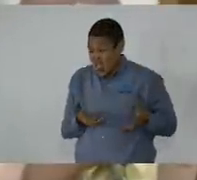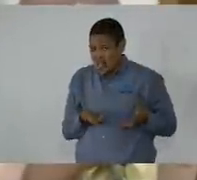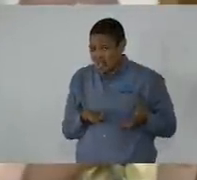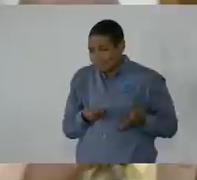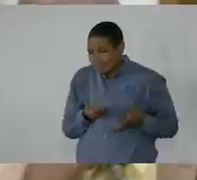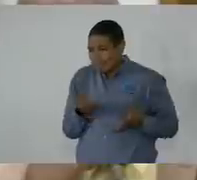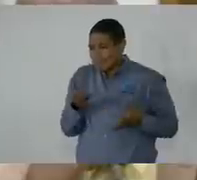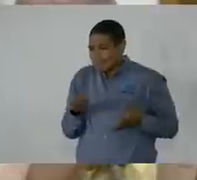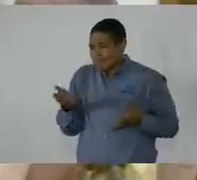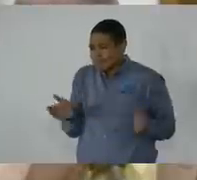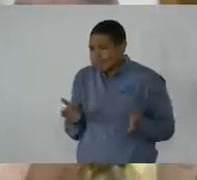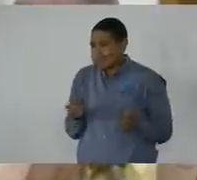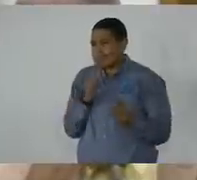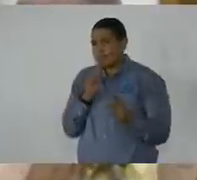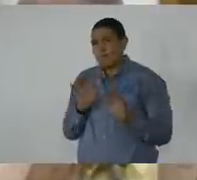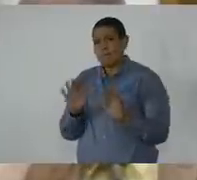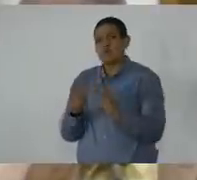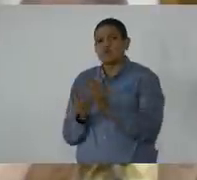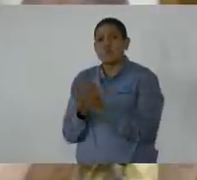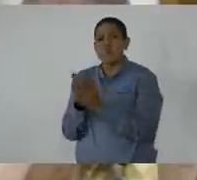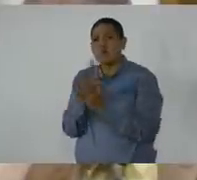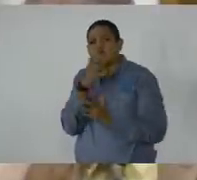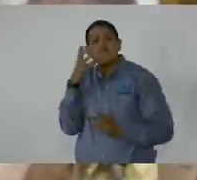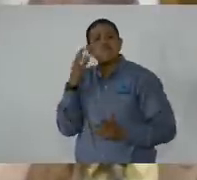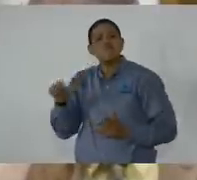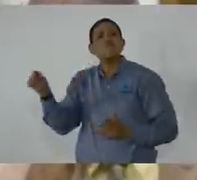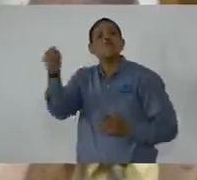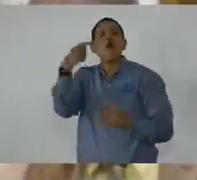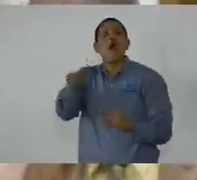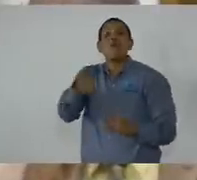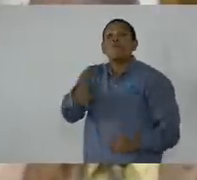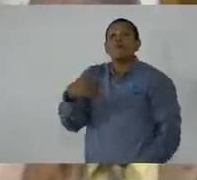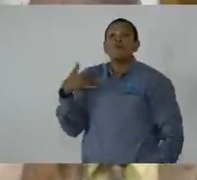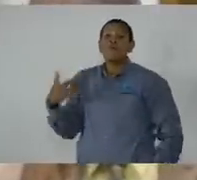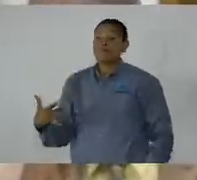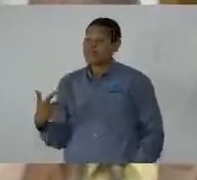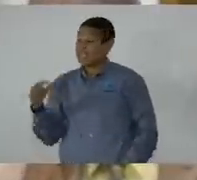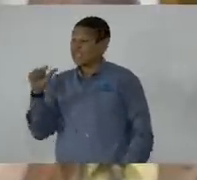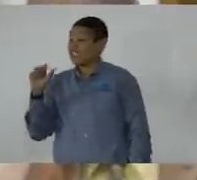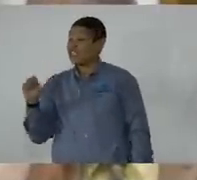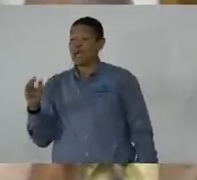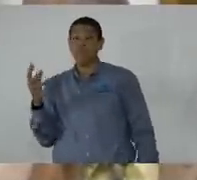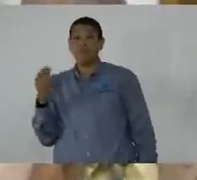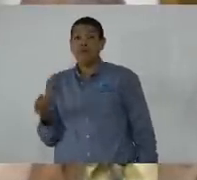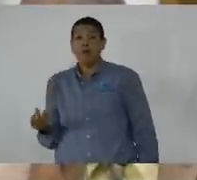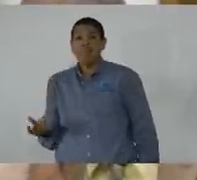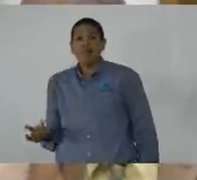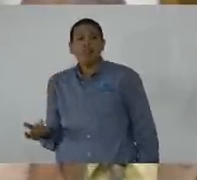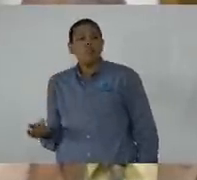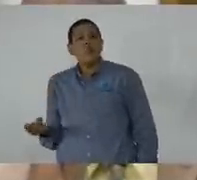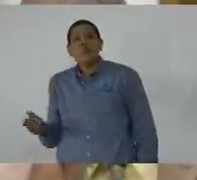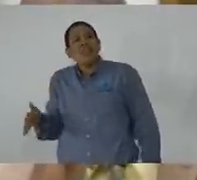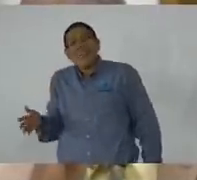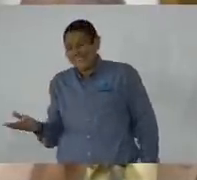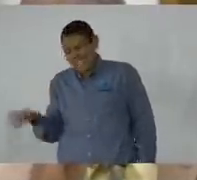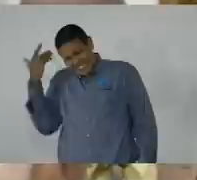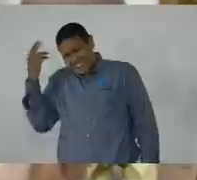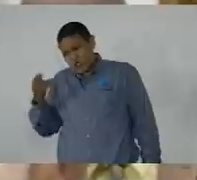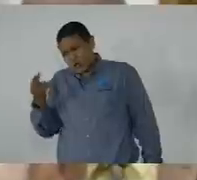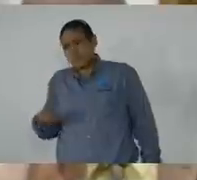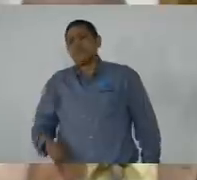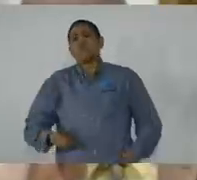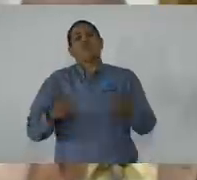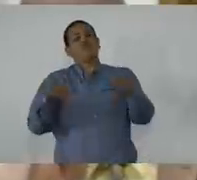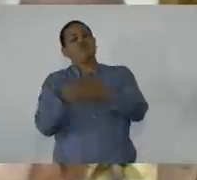contribute to bolstering the sector. This is an undervalued gem in our arsenal, and we will be reviving it and moving it